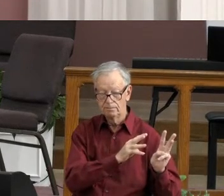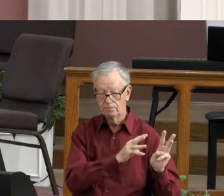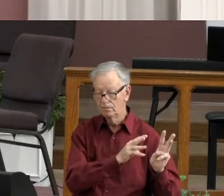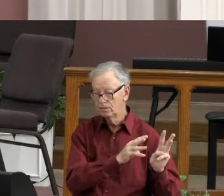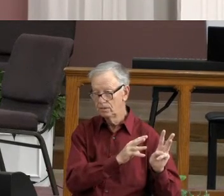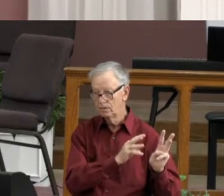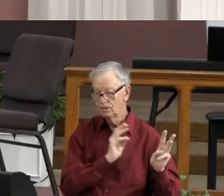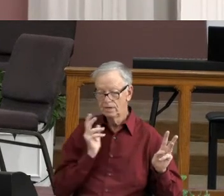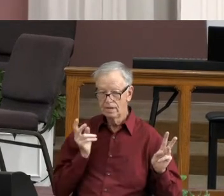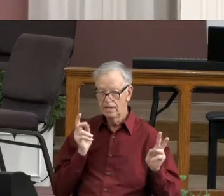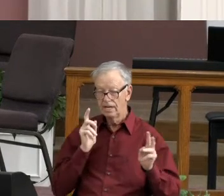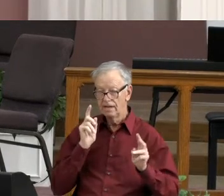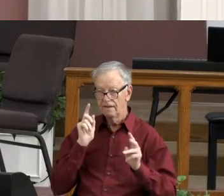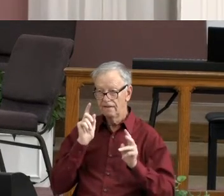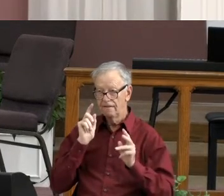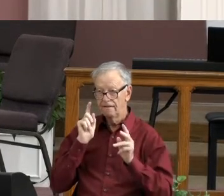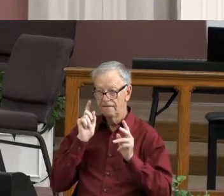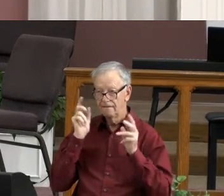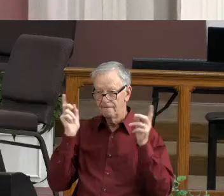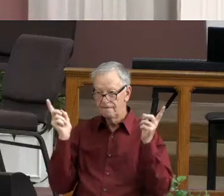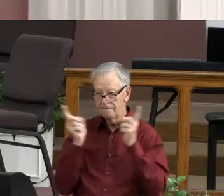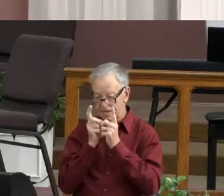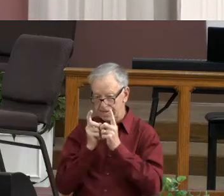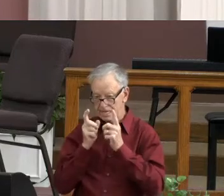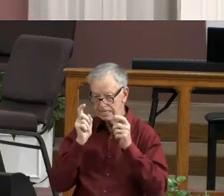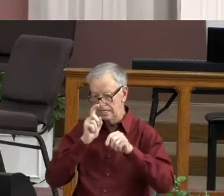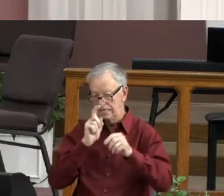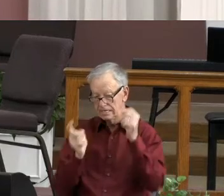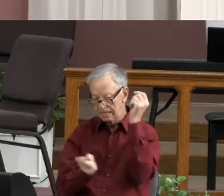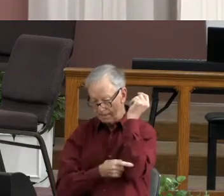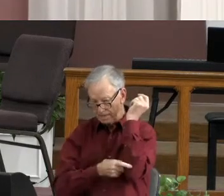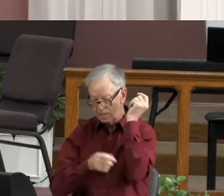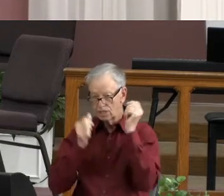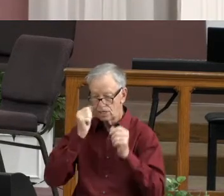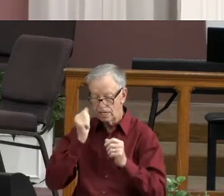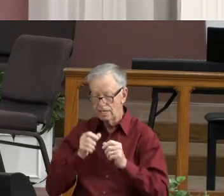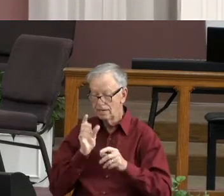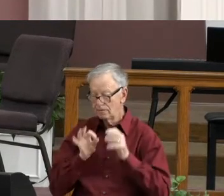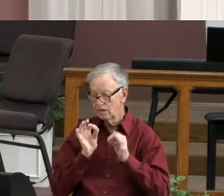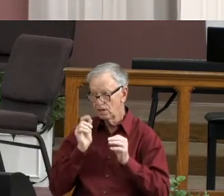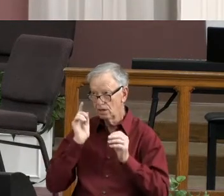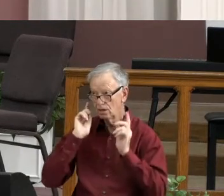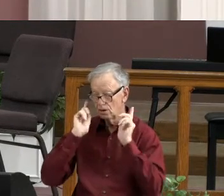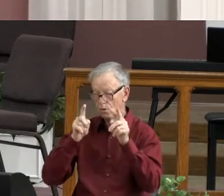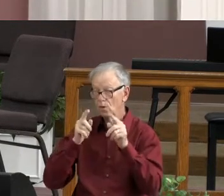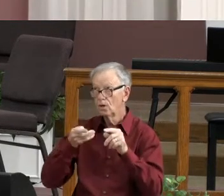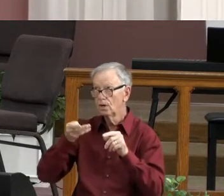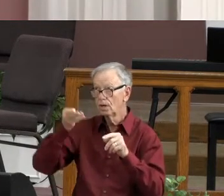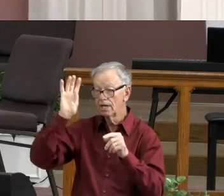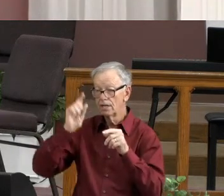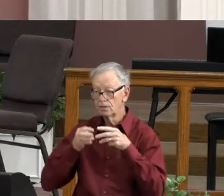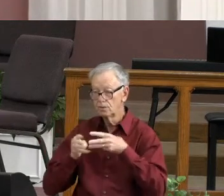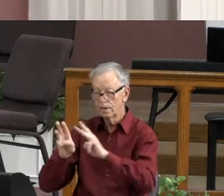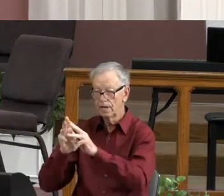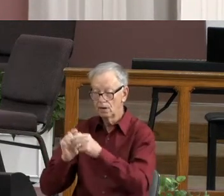We face temptations daily as to whether we will go God's way or our way.